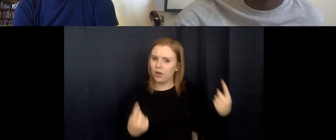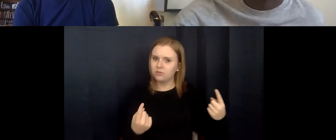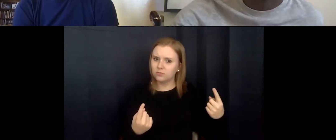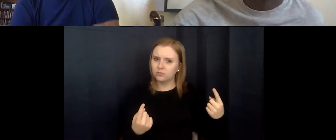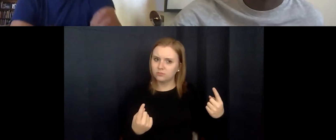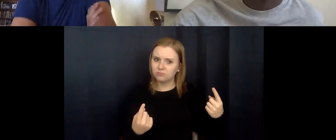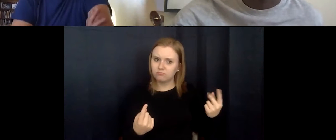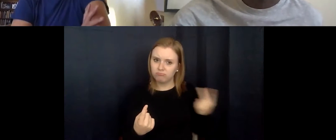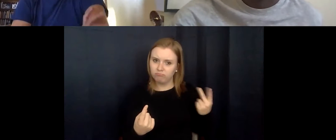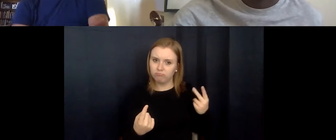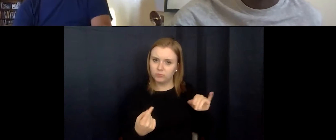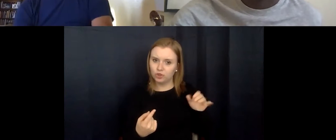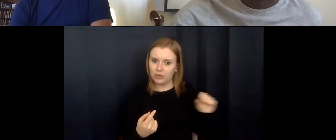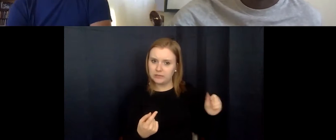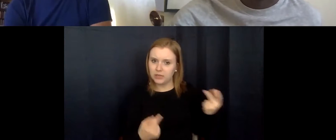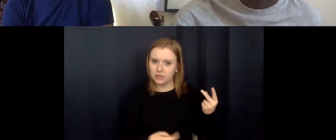Jess. Yeah,